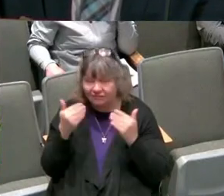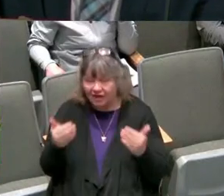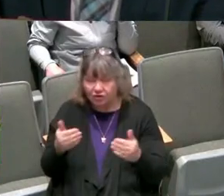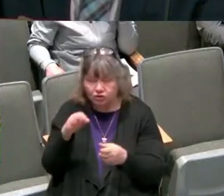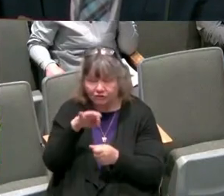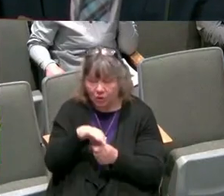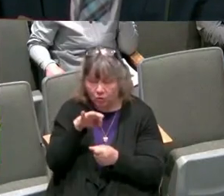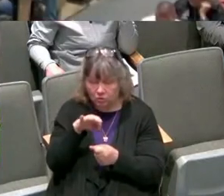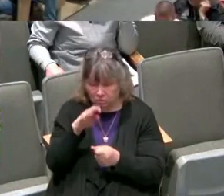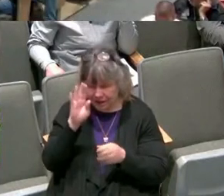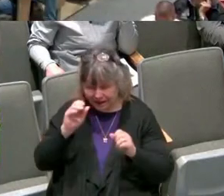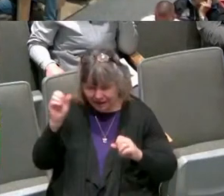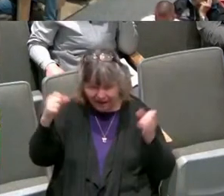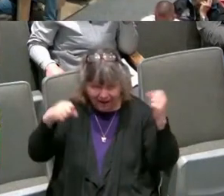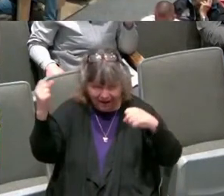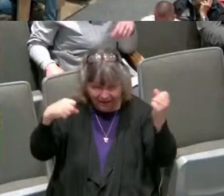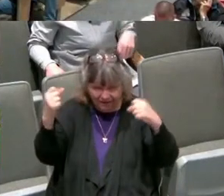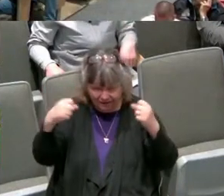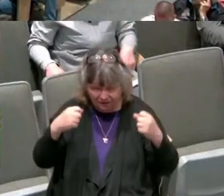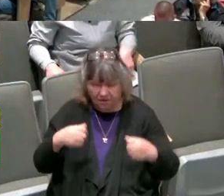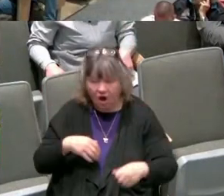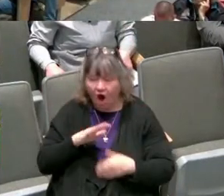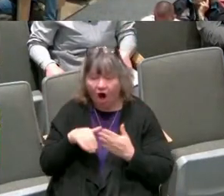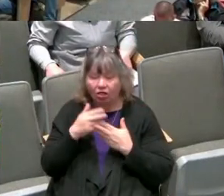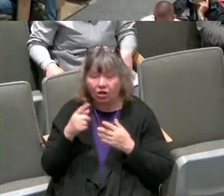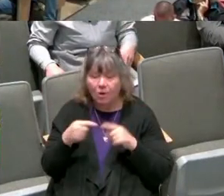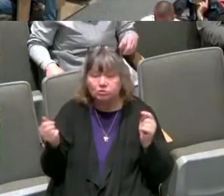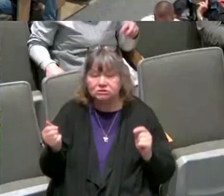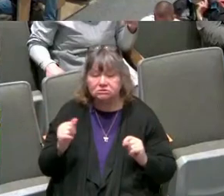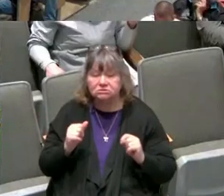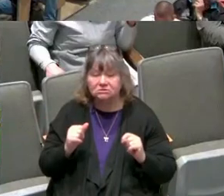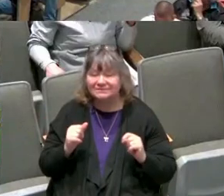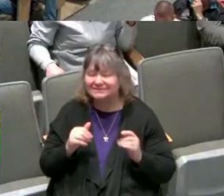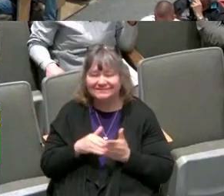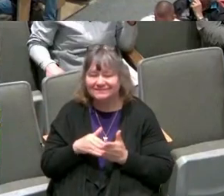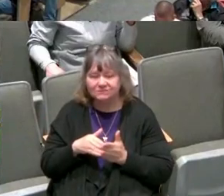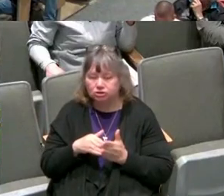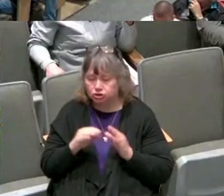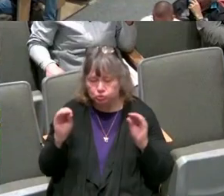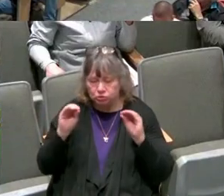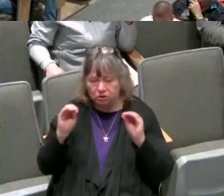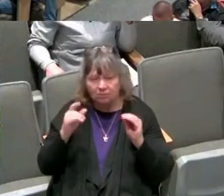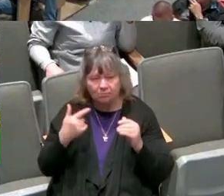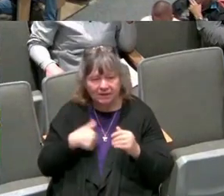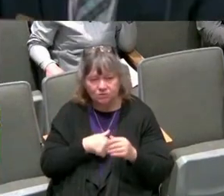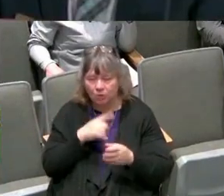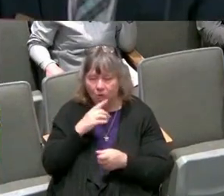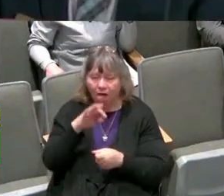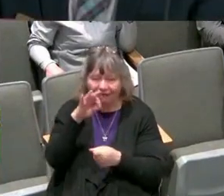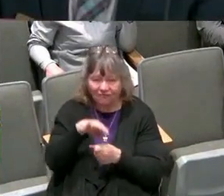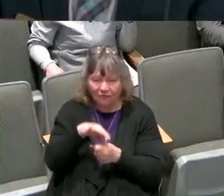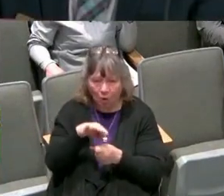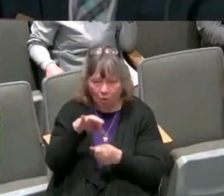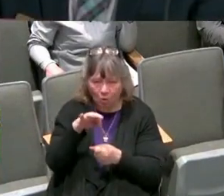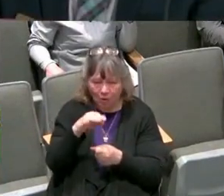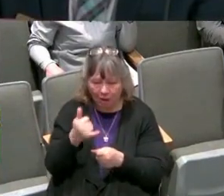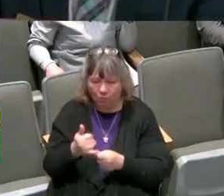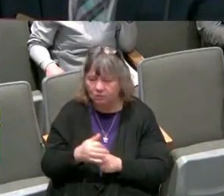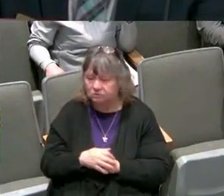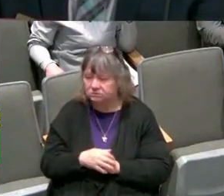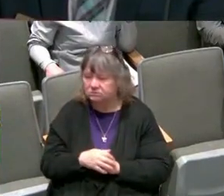to a vote all opposed okay so that means what we're doing is going to the vote